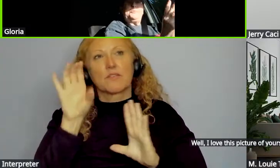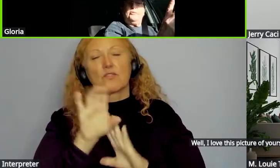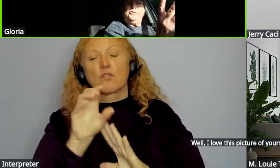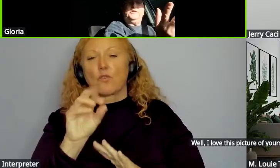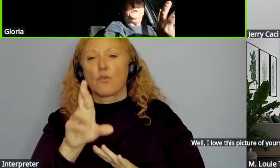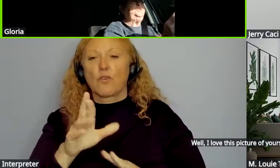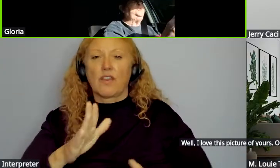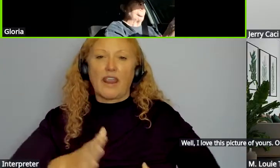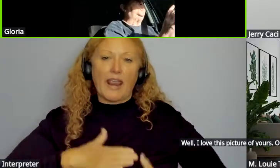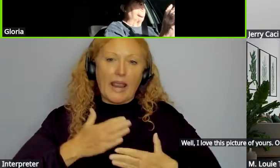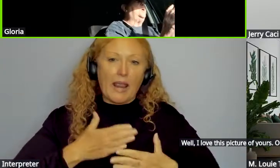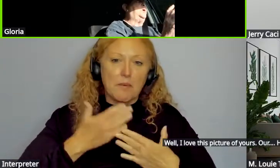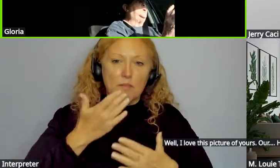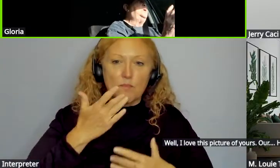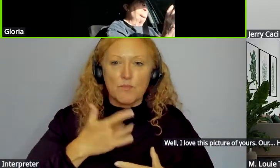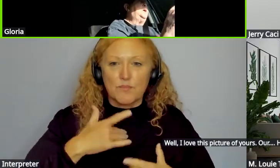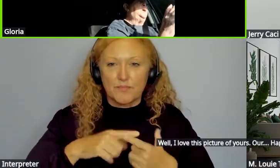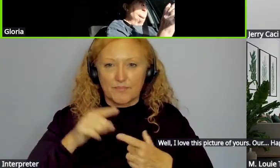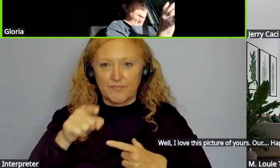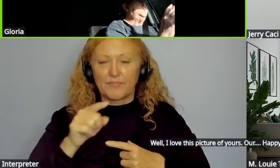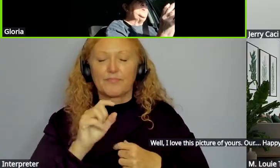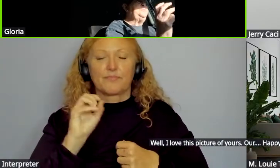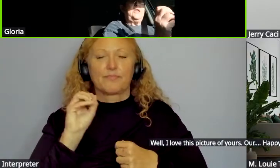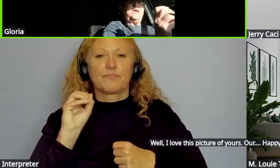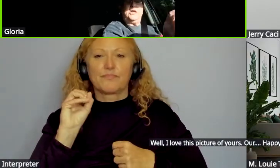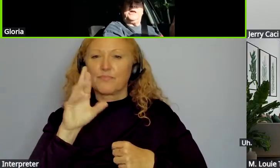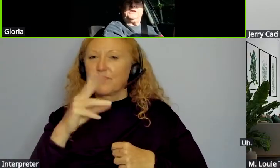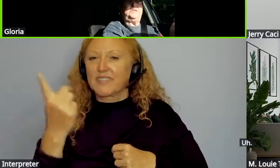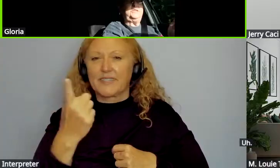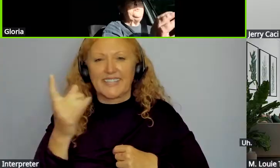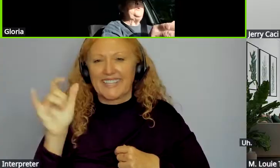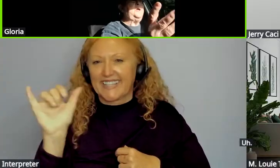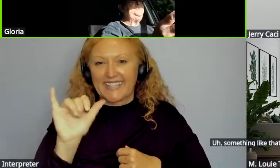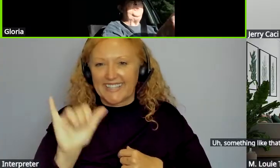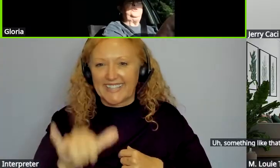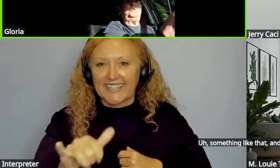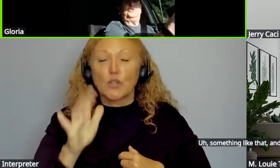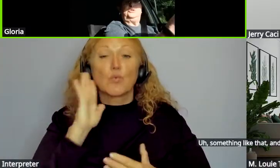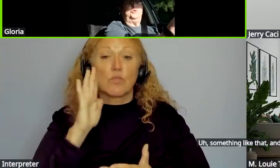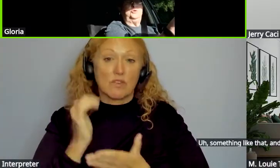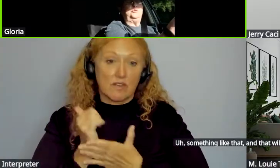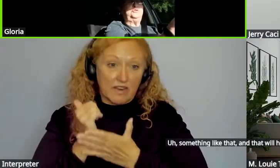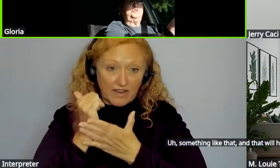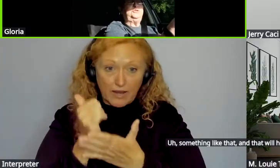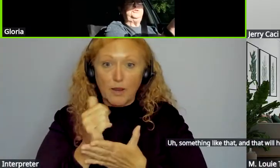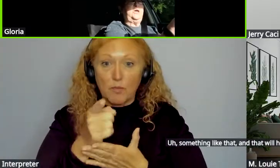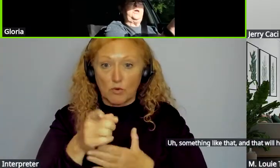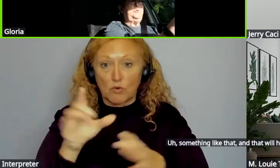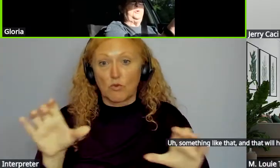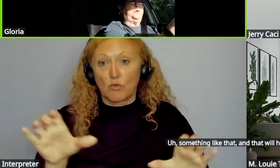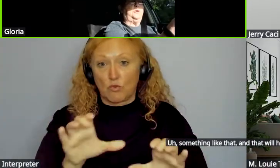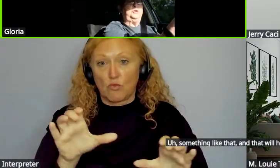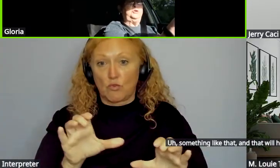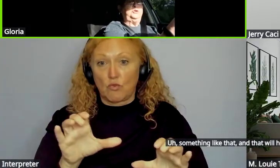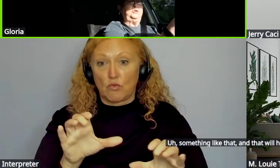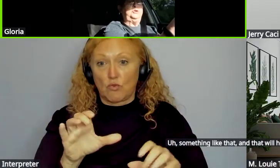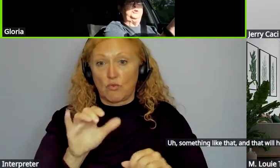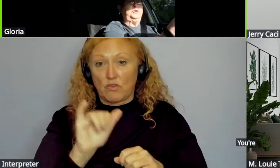happy birthday to you, or something like that, and that will help you do your